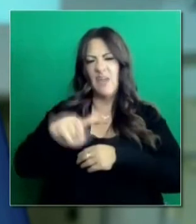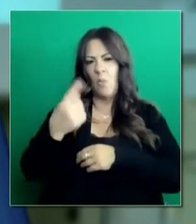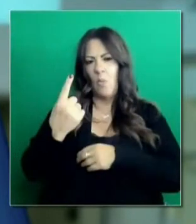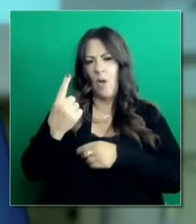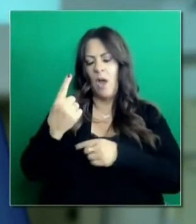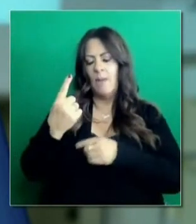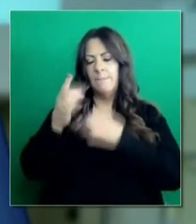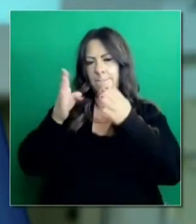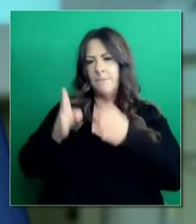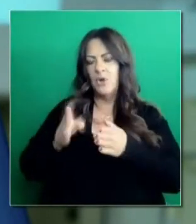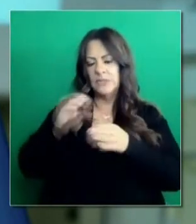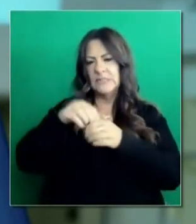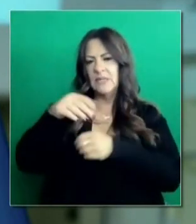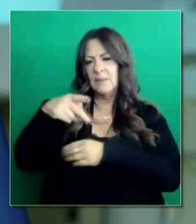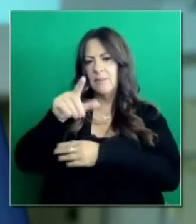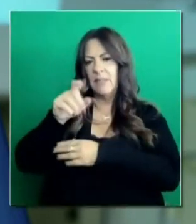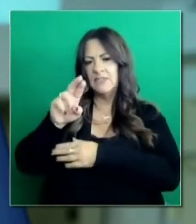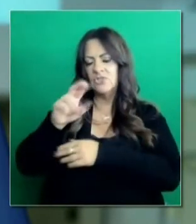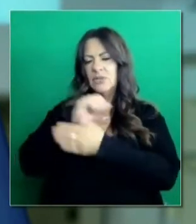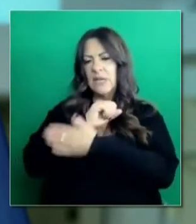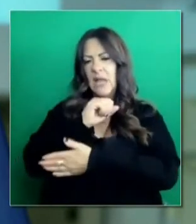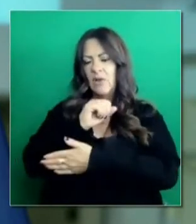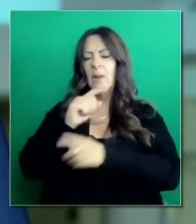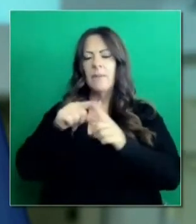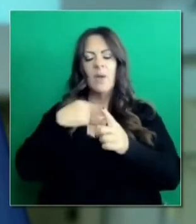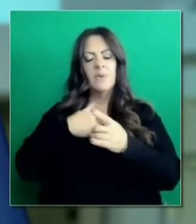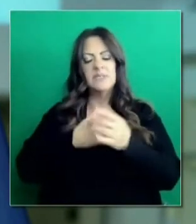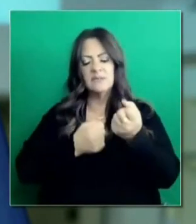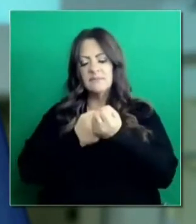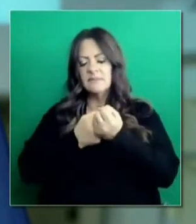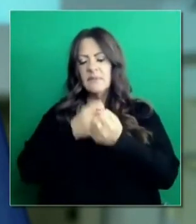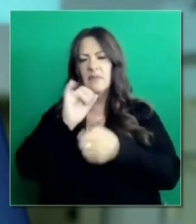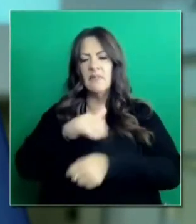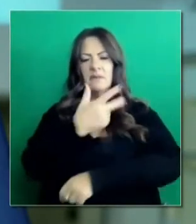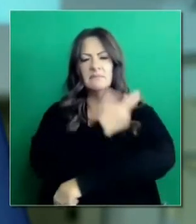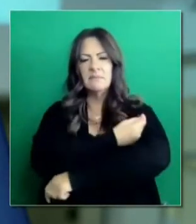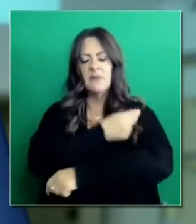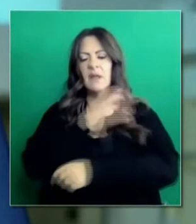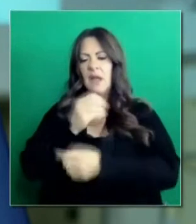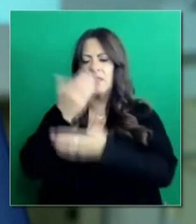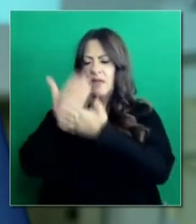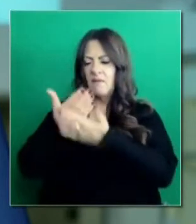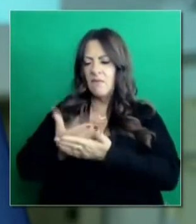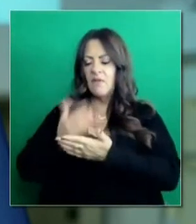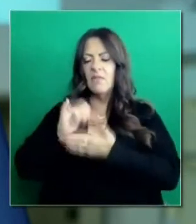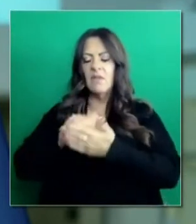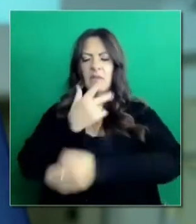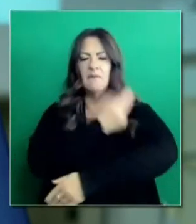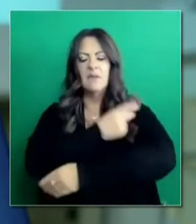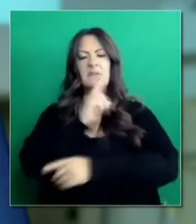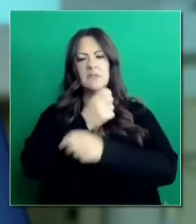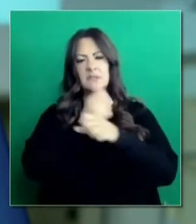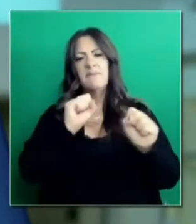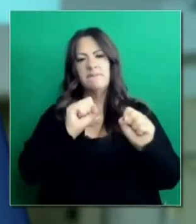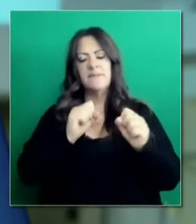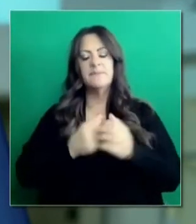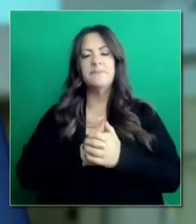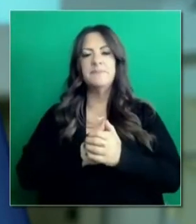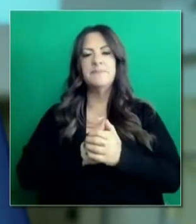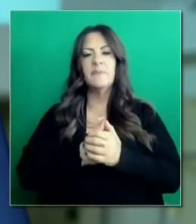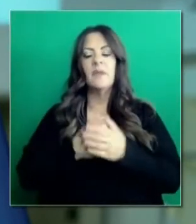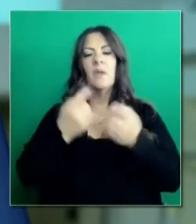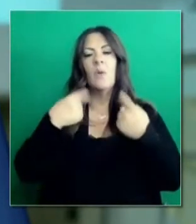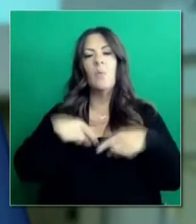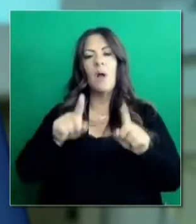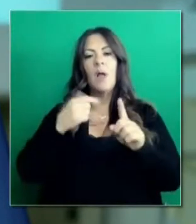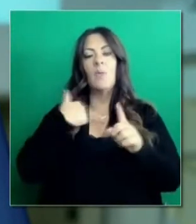stand behind the overwhelming data and evidence that these vaccines are safe. As we gain additional information, not just about the